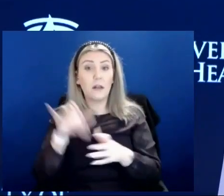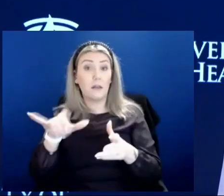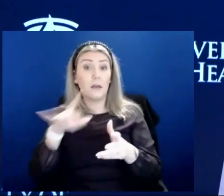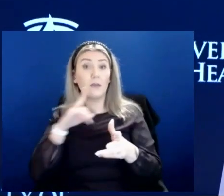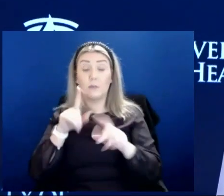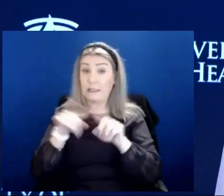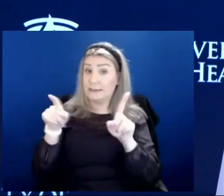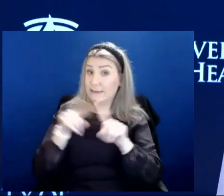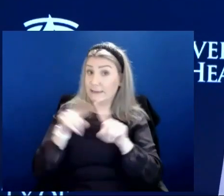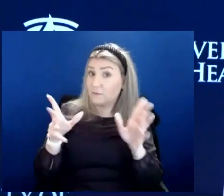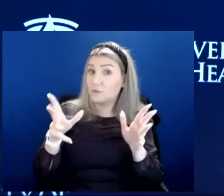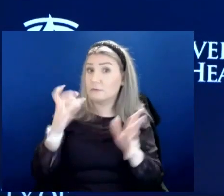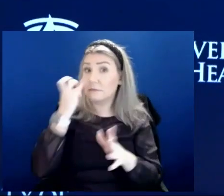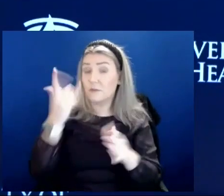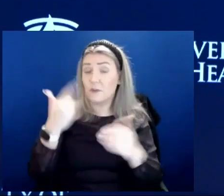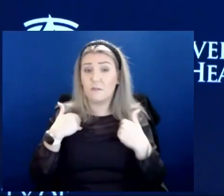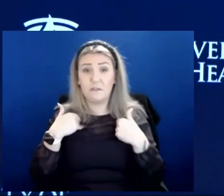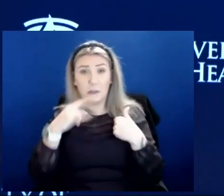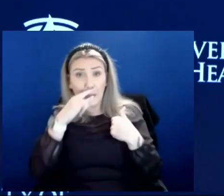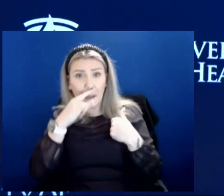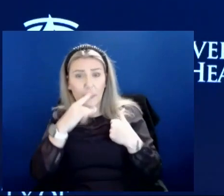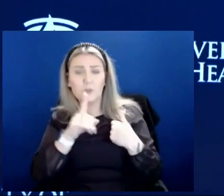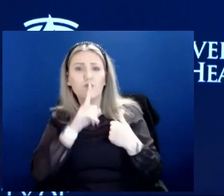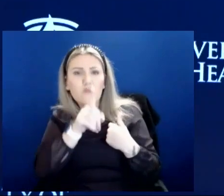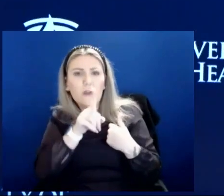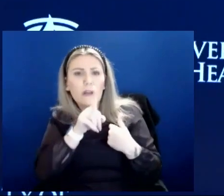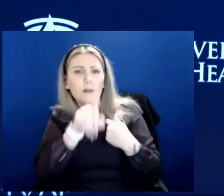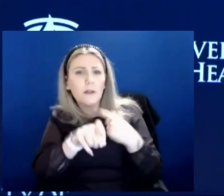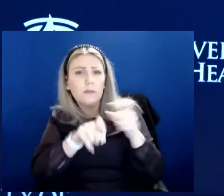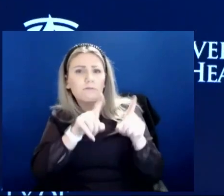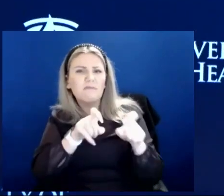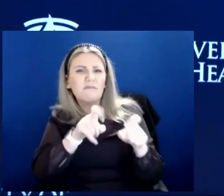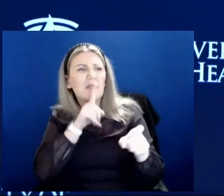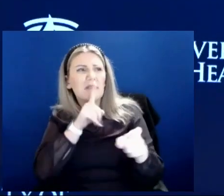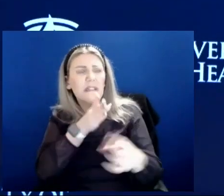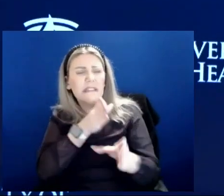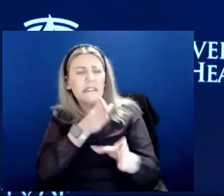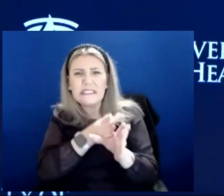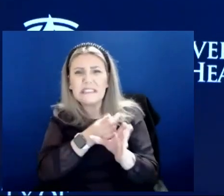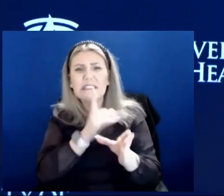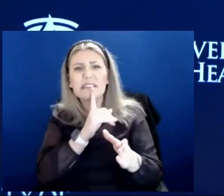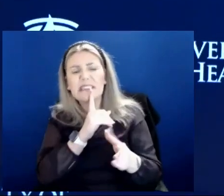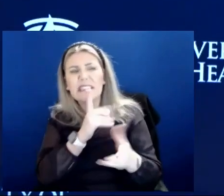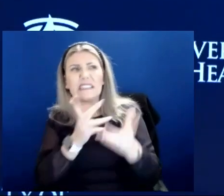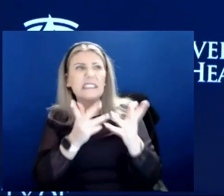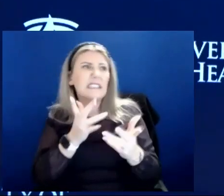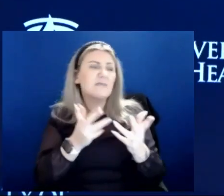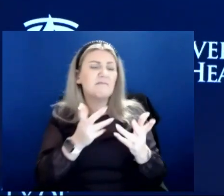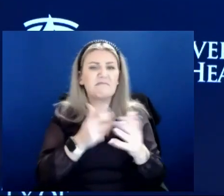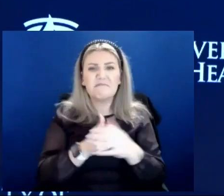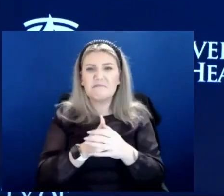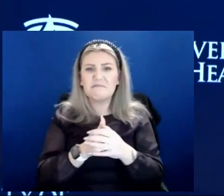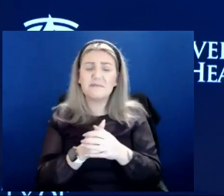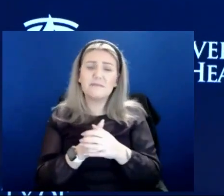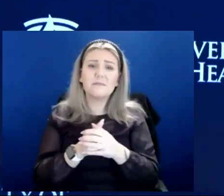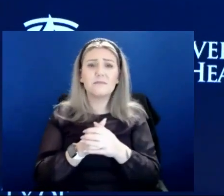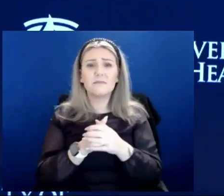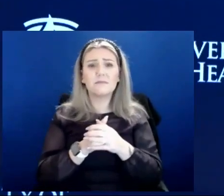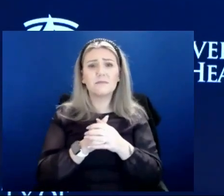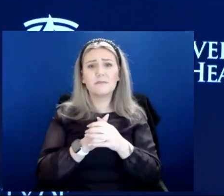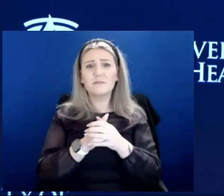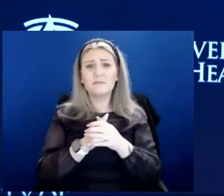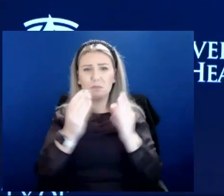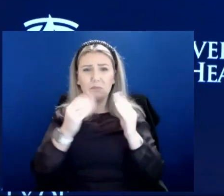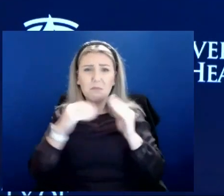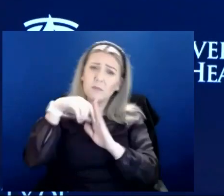you have a child who's really asking questions, who's bothered by it, who's having, some deeper thoughts about it.